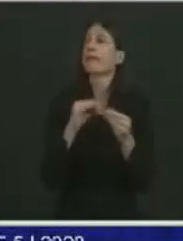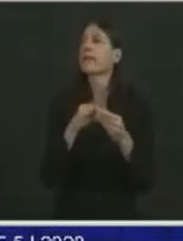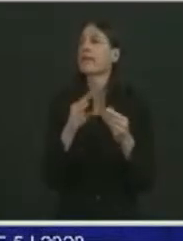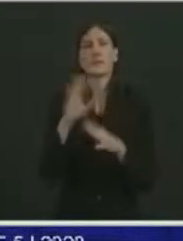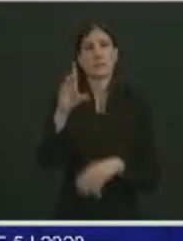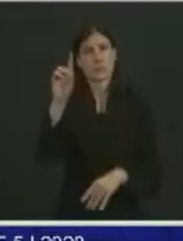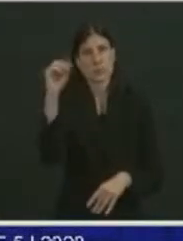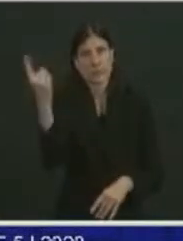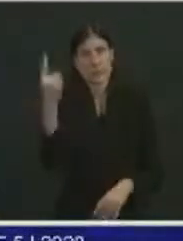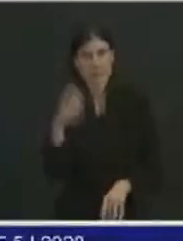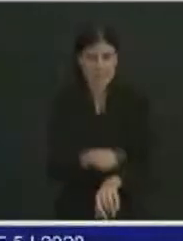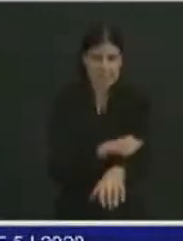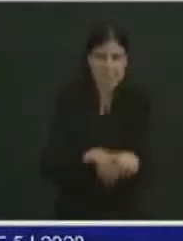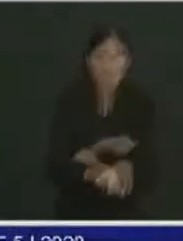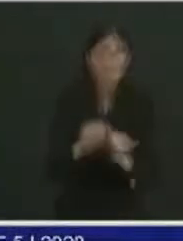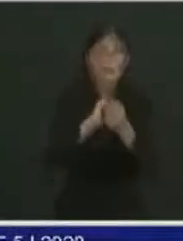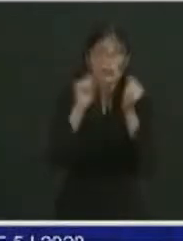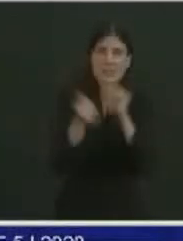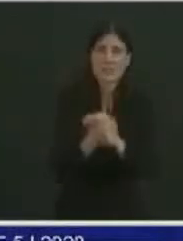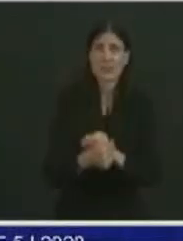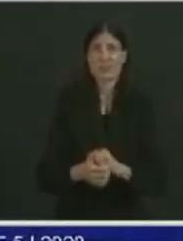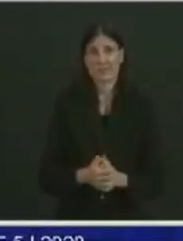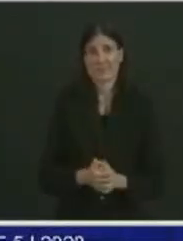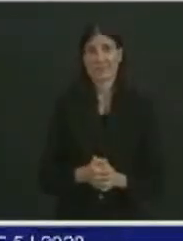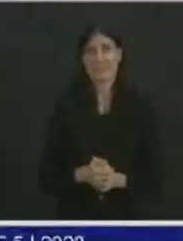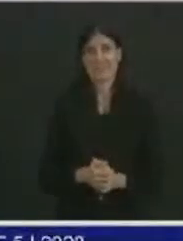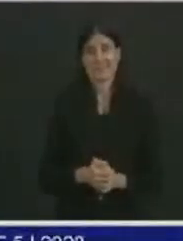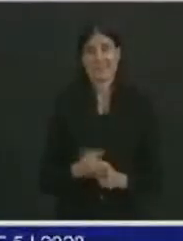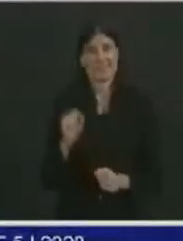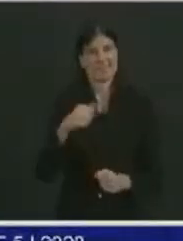me, it feels different. Are you optimistic that?